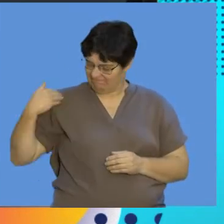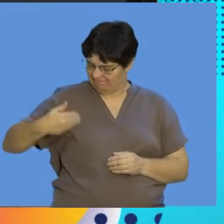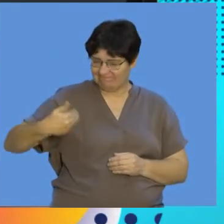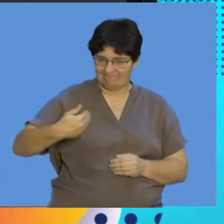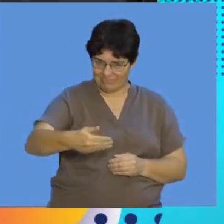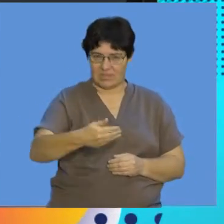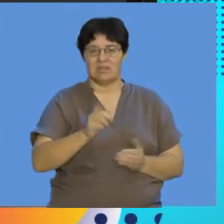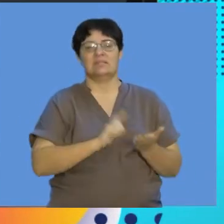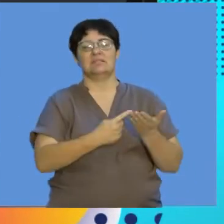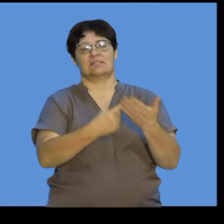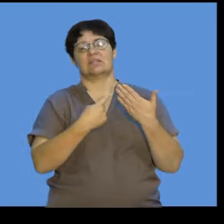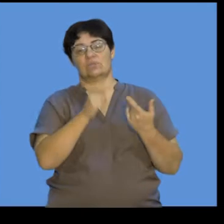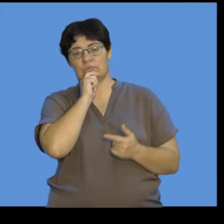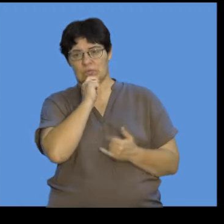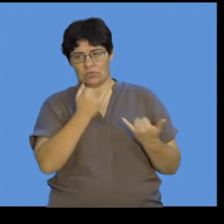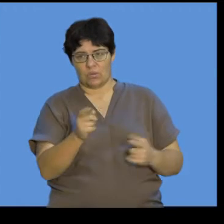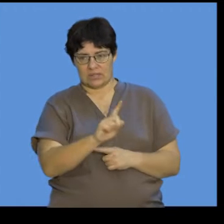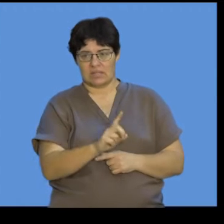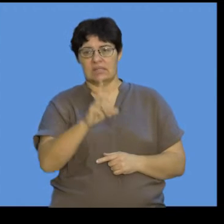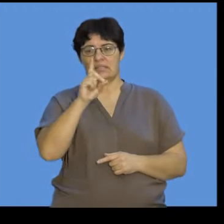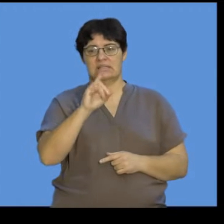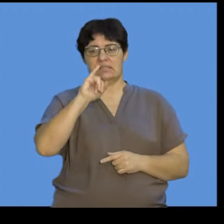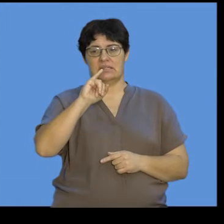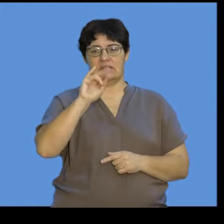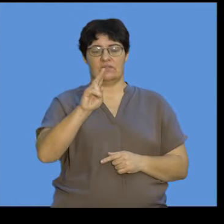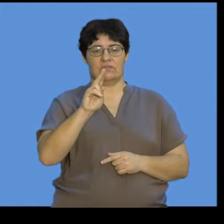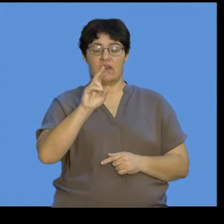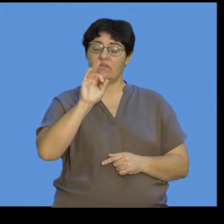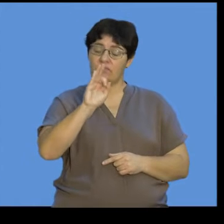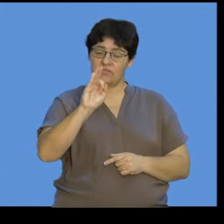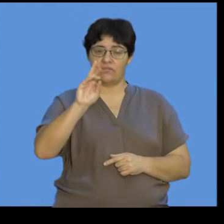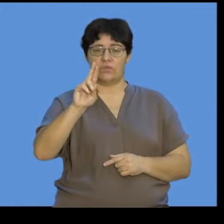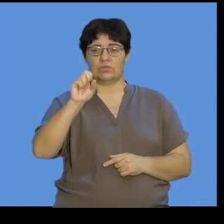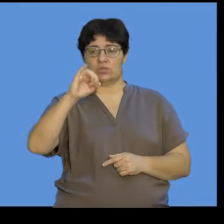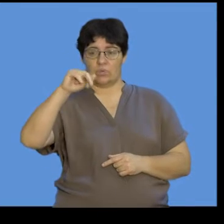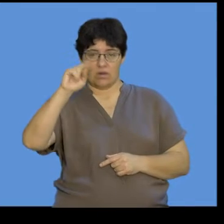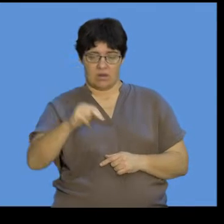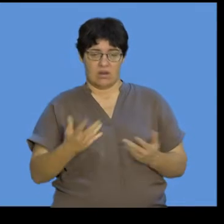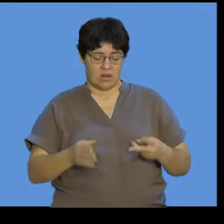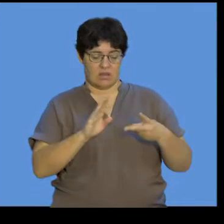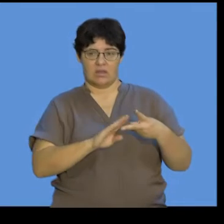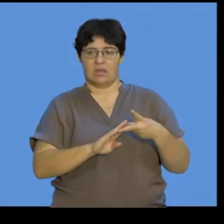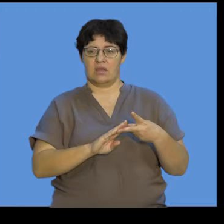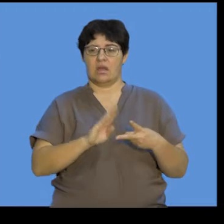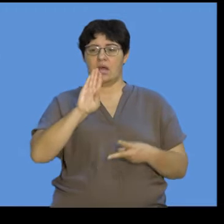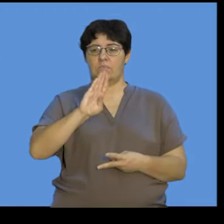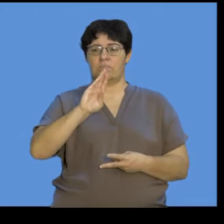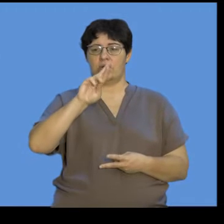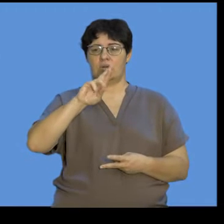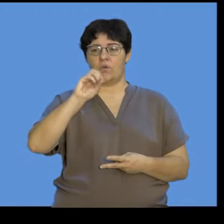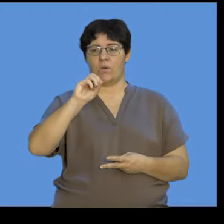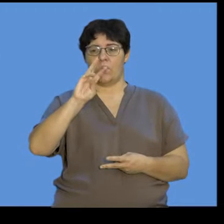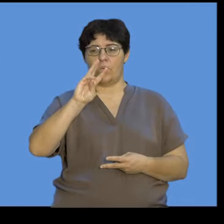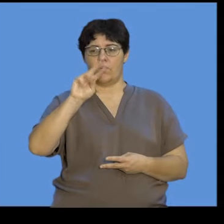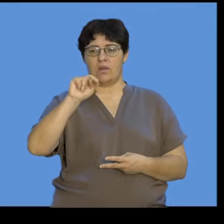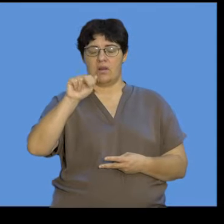our discussion for today? The key terms are diffusion as well as Brownian motion. So Brownian motion